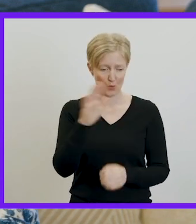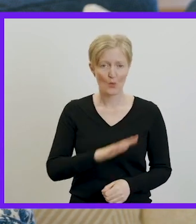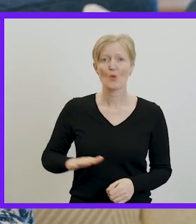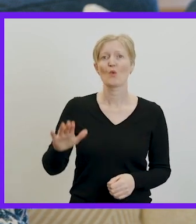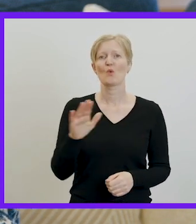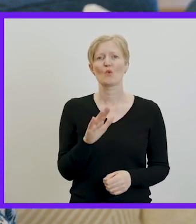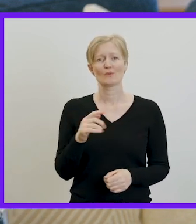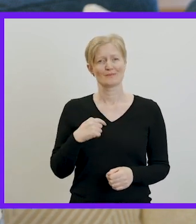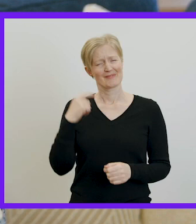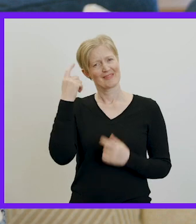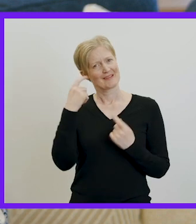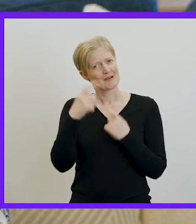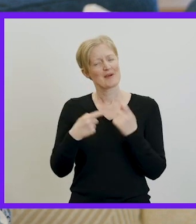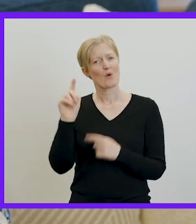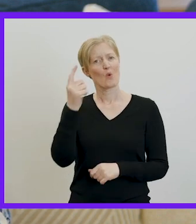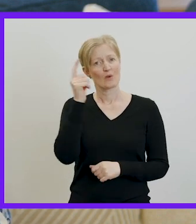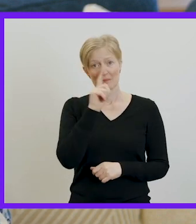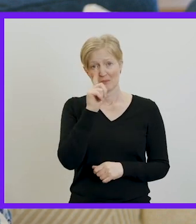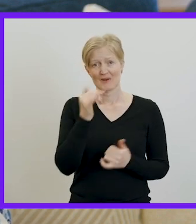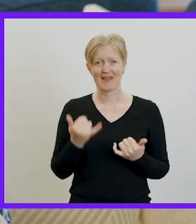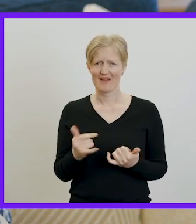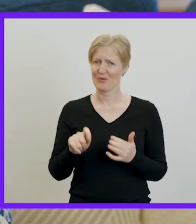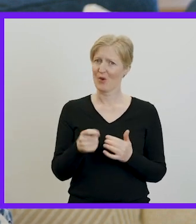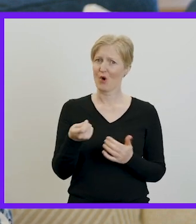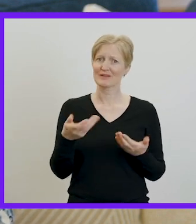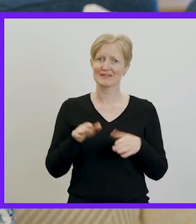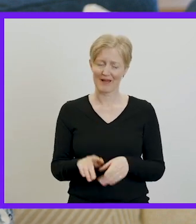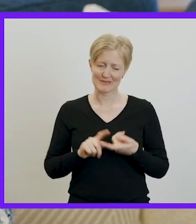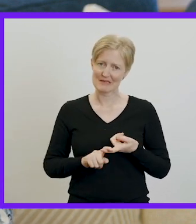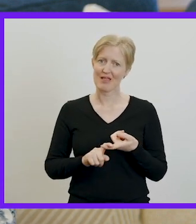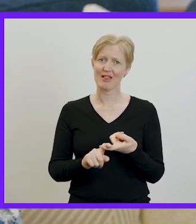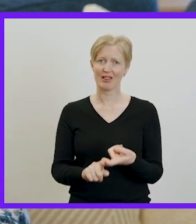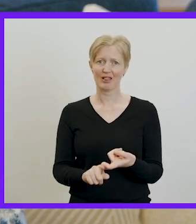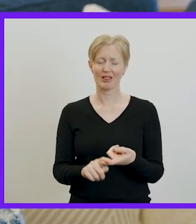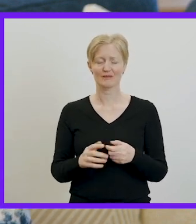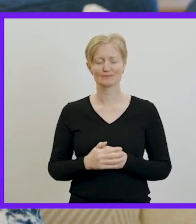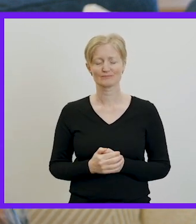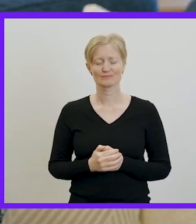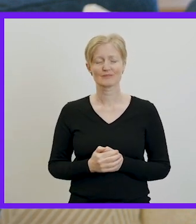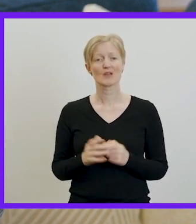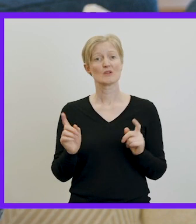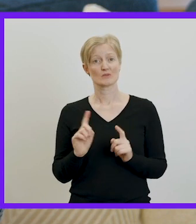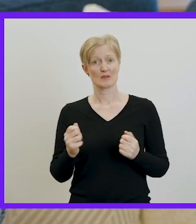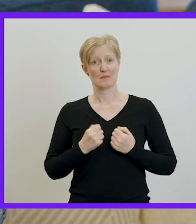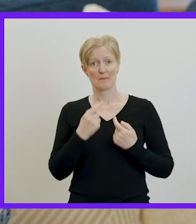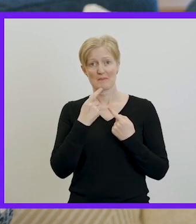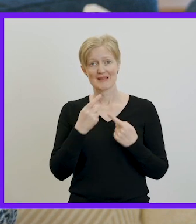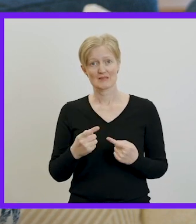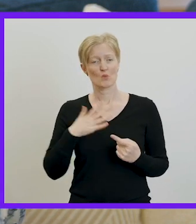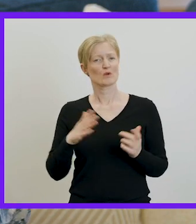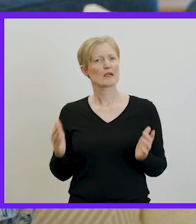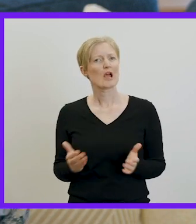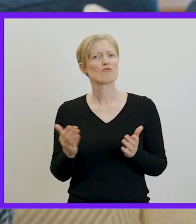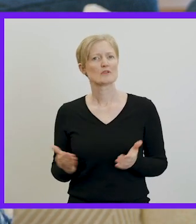Zealand, especially thinking of our friends in Auckland today who are still locked down, and hope things are going okay. Hopefully my message today is